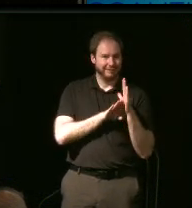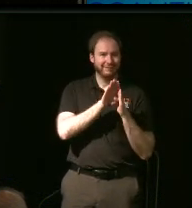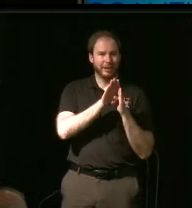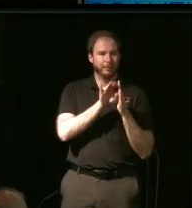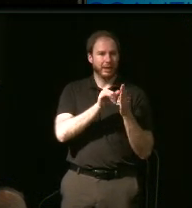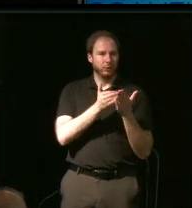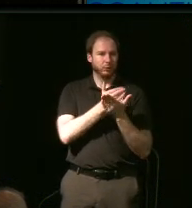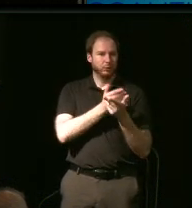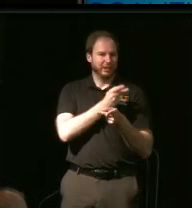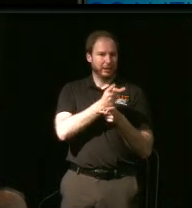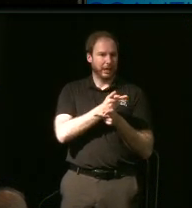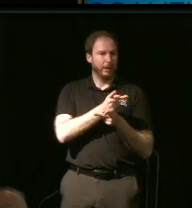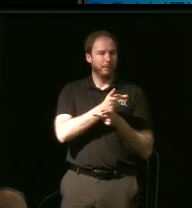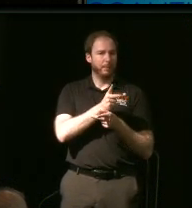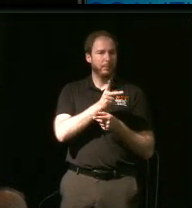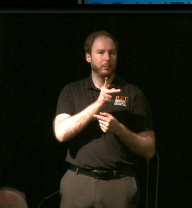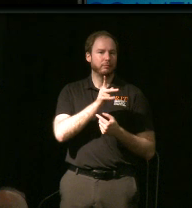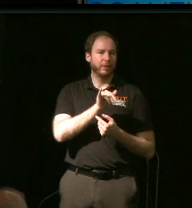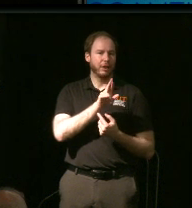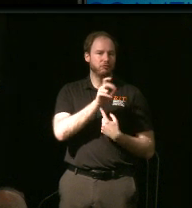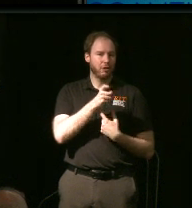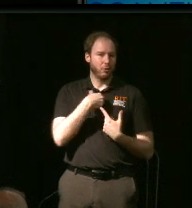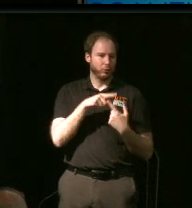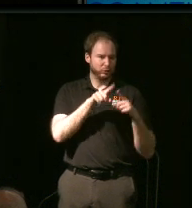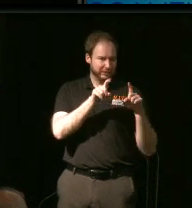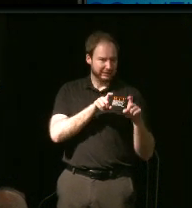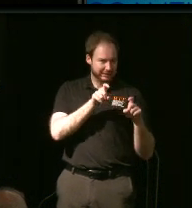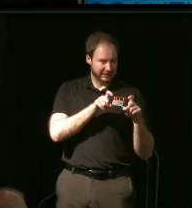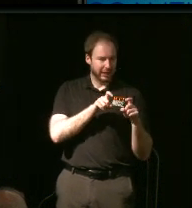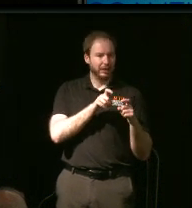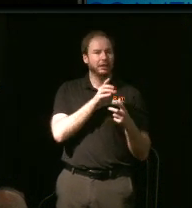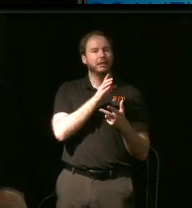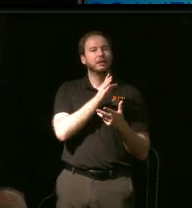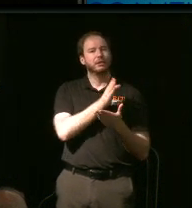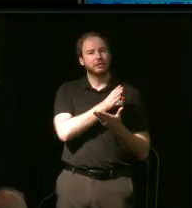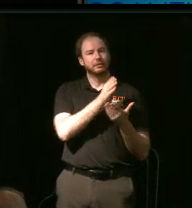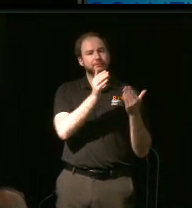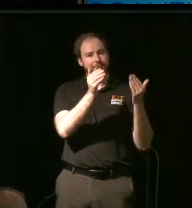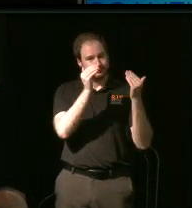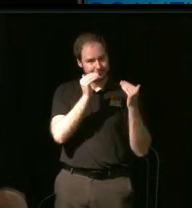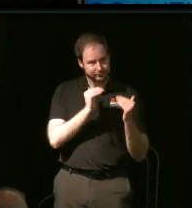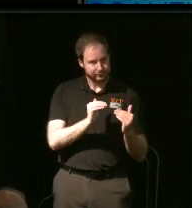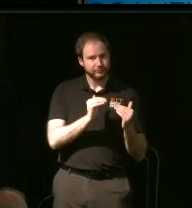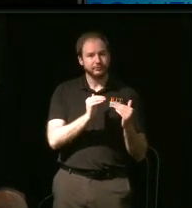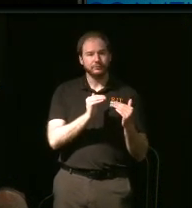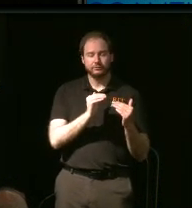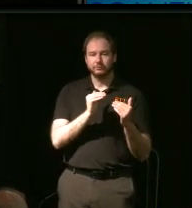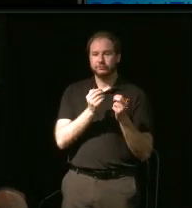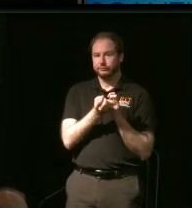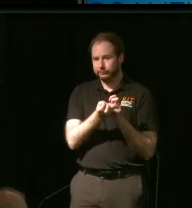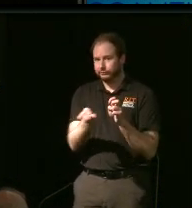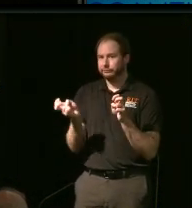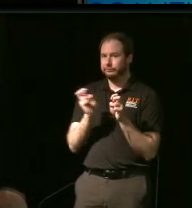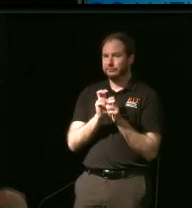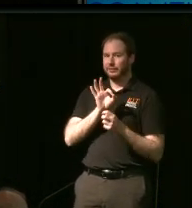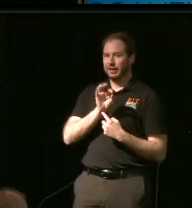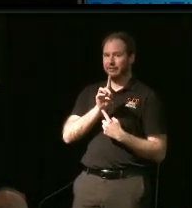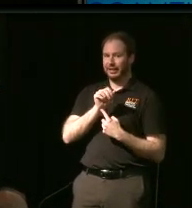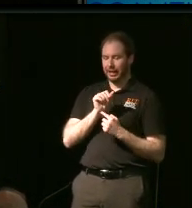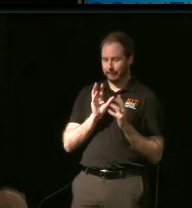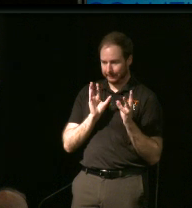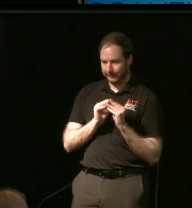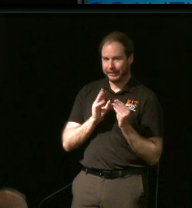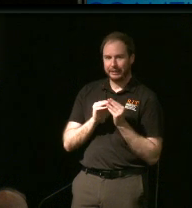drug that we want to test in the clinic, followed by a meeting with the FDA